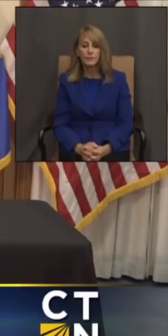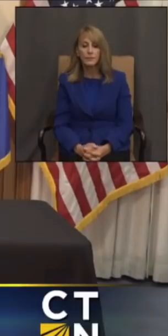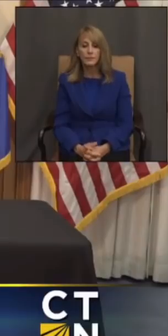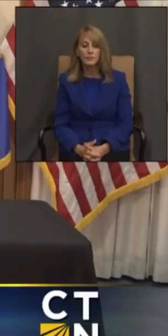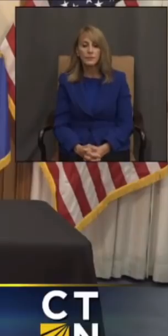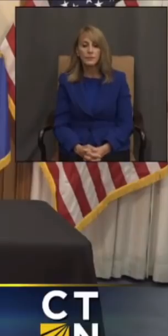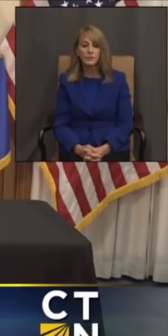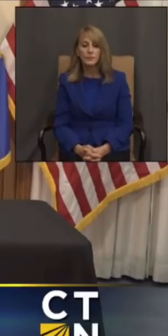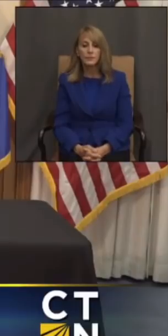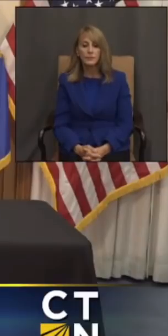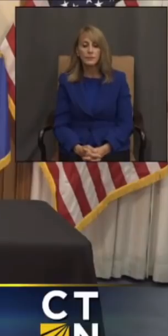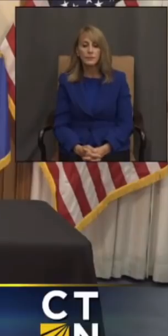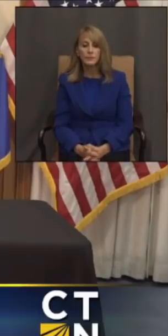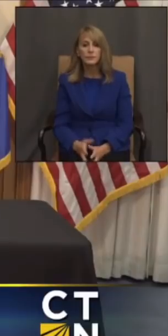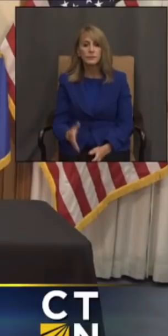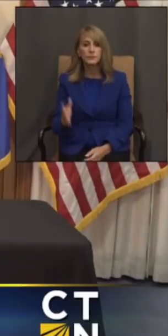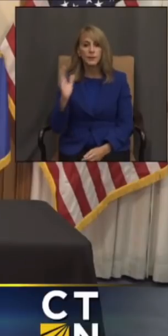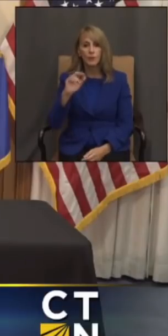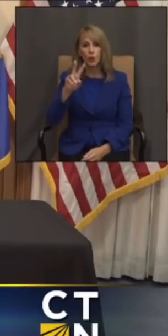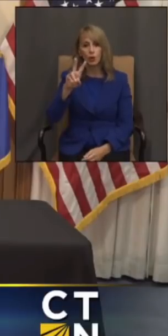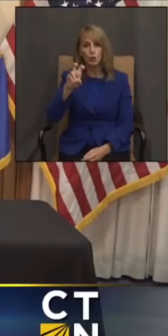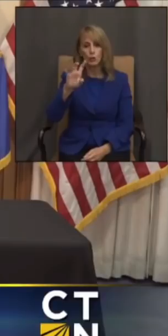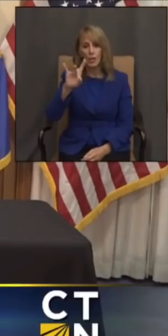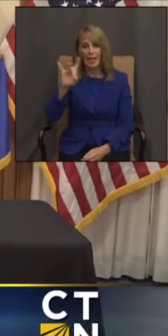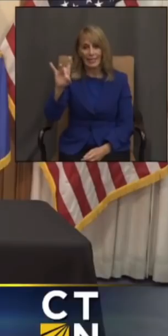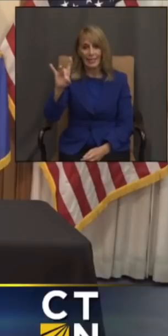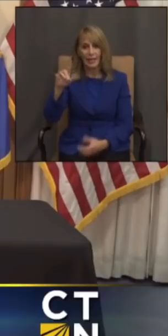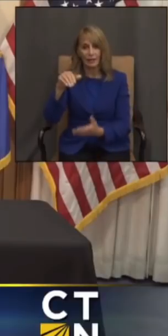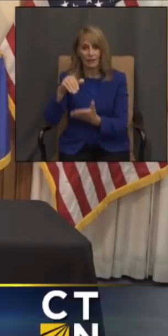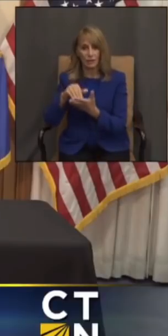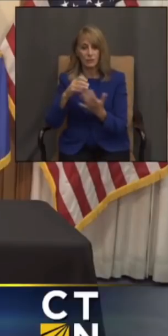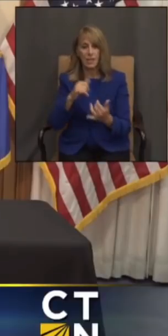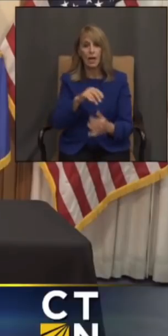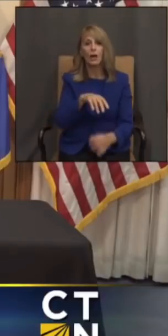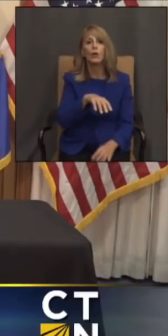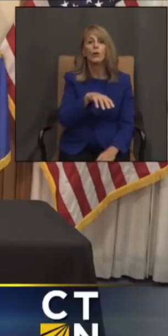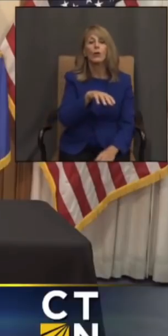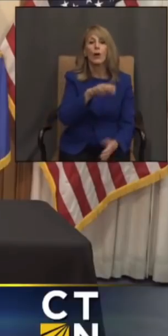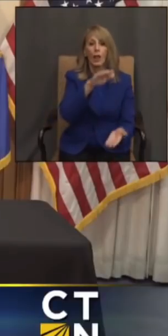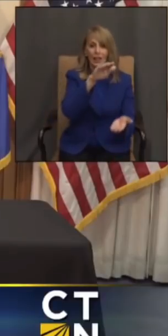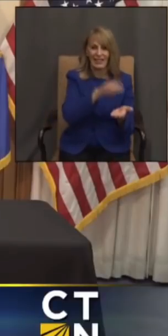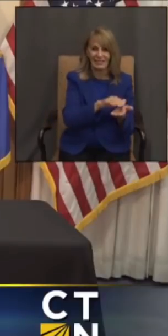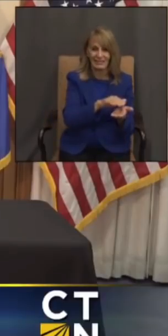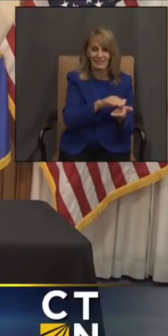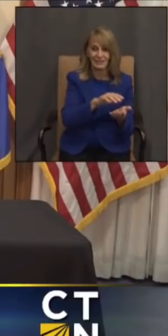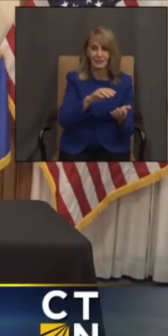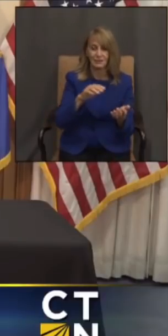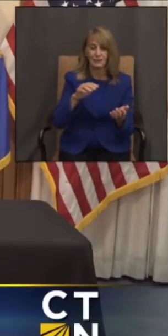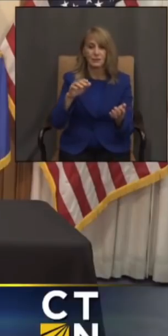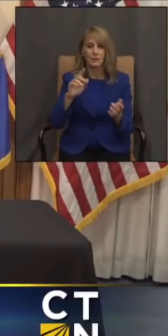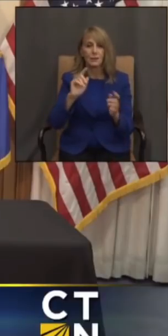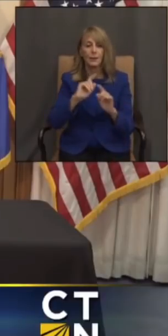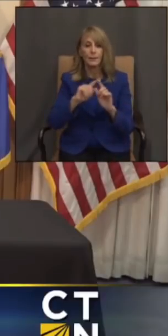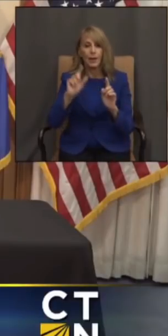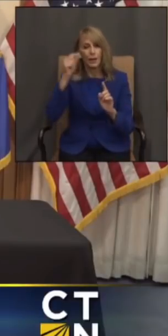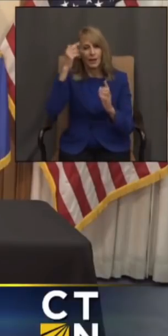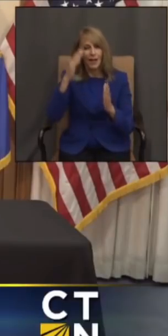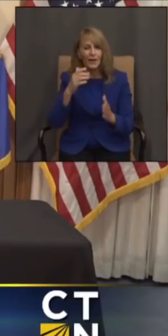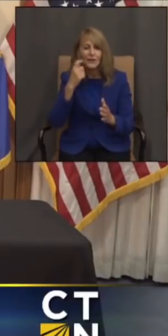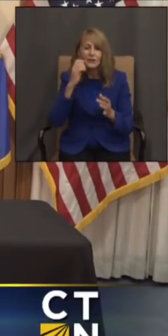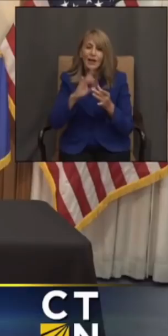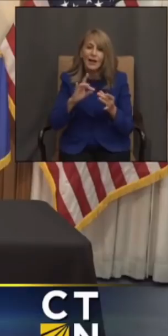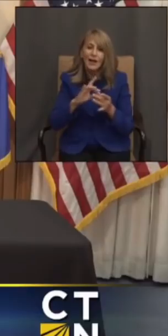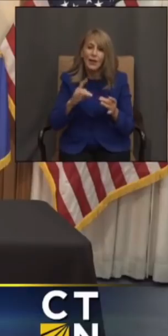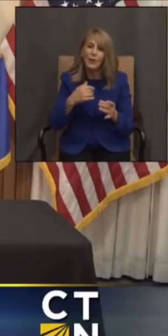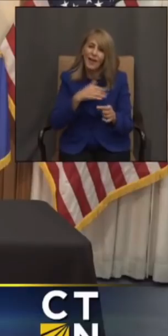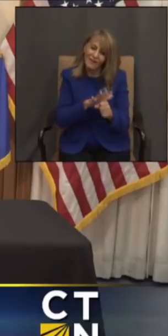You're down from 288,000 to 179,000 doses, but yet the governor, you just said we do